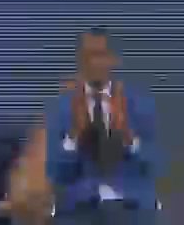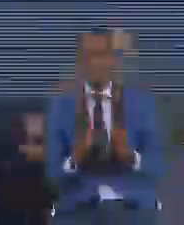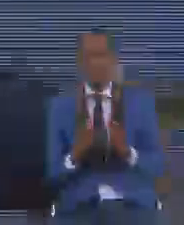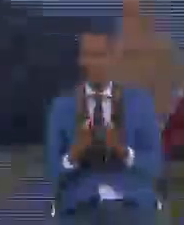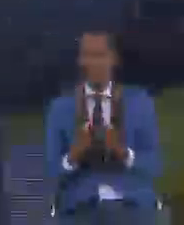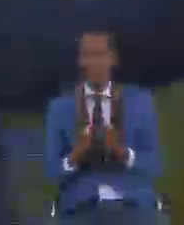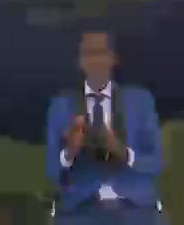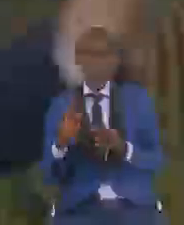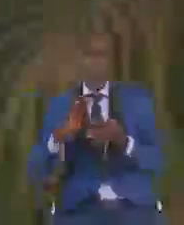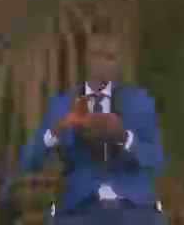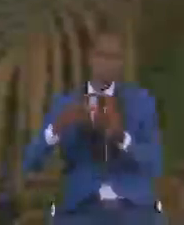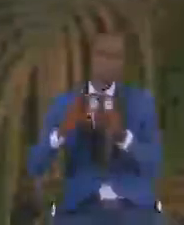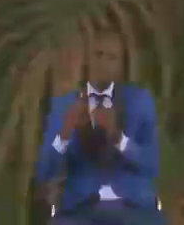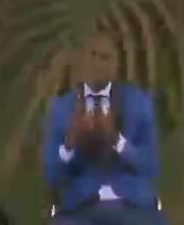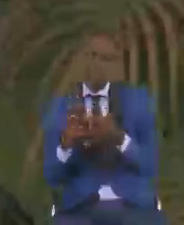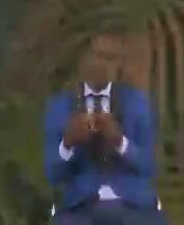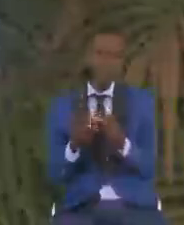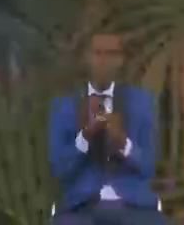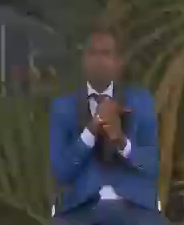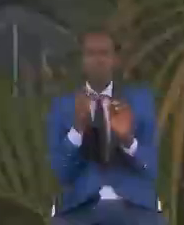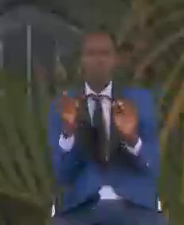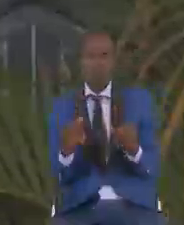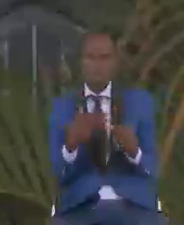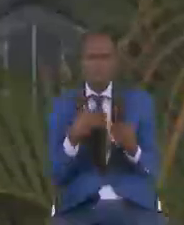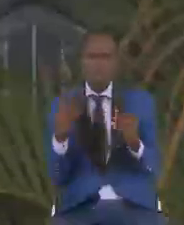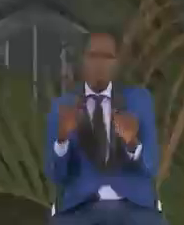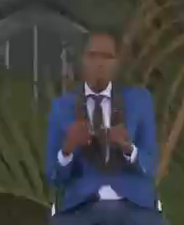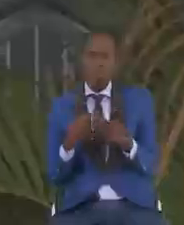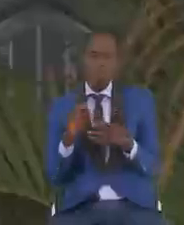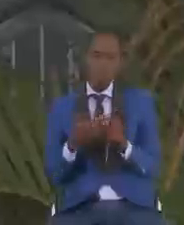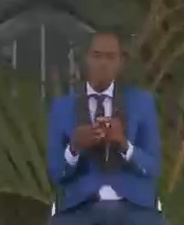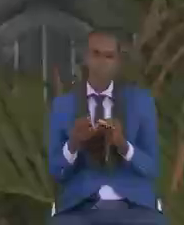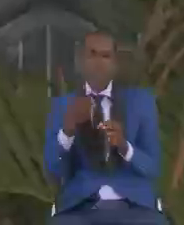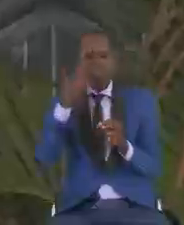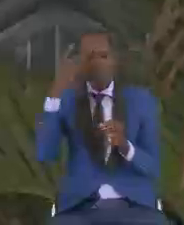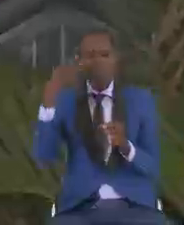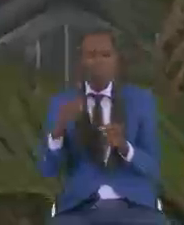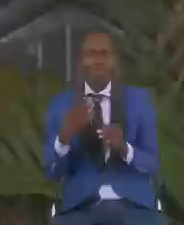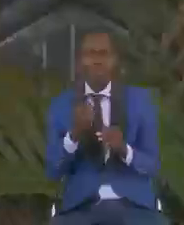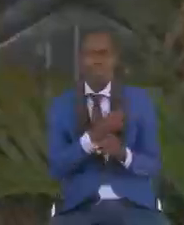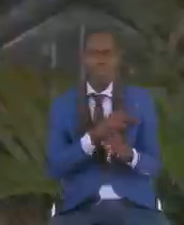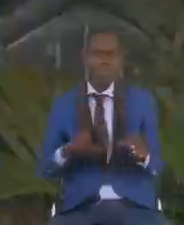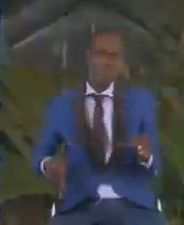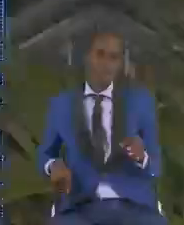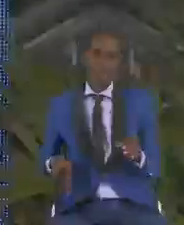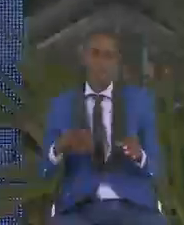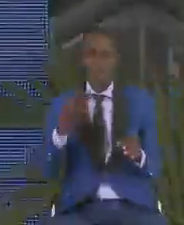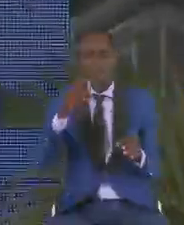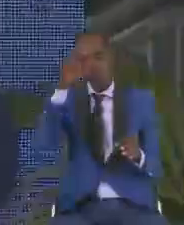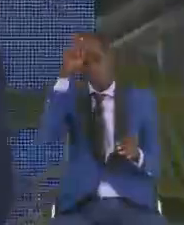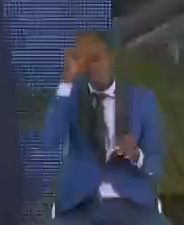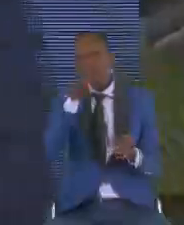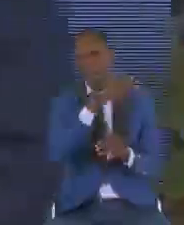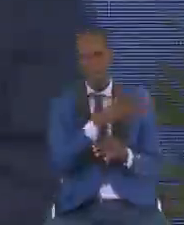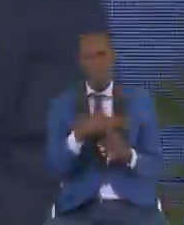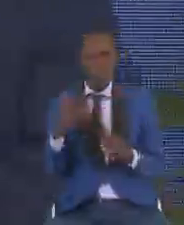was able to interpret the dream of Pharaoh. And that's how the gift of God is stirred